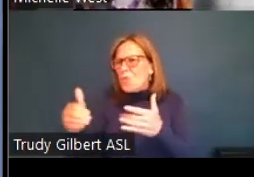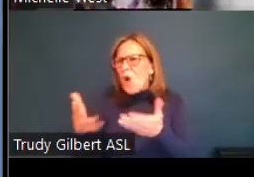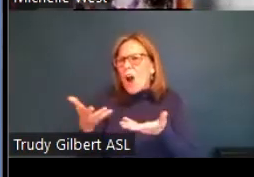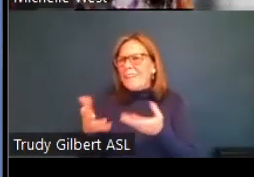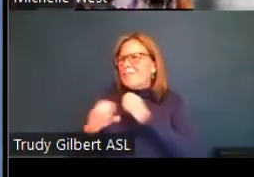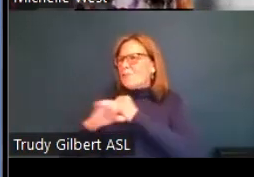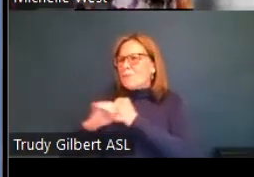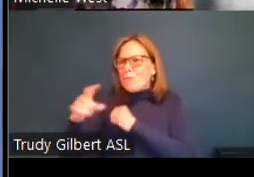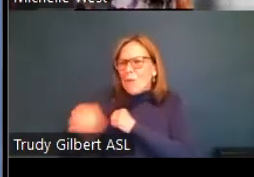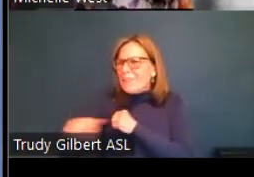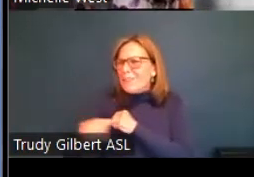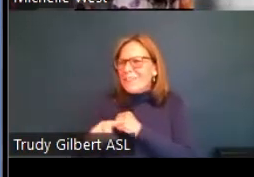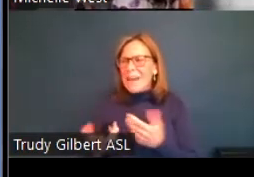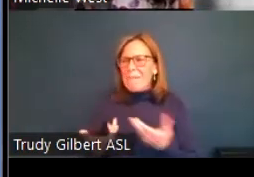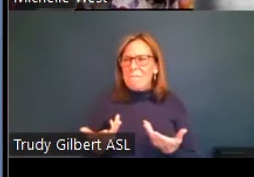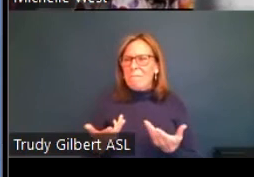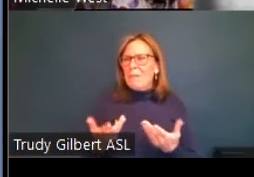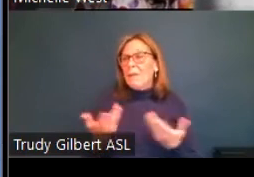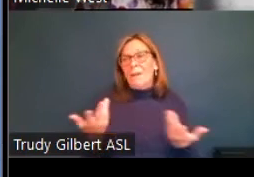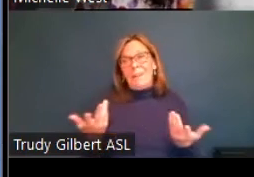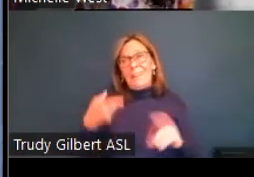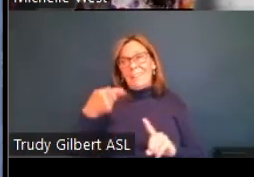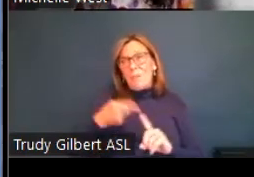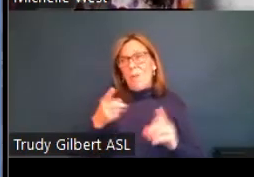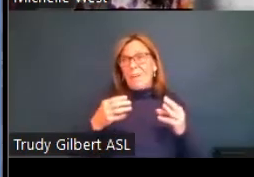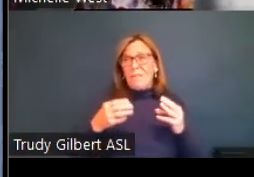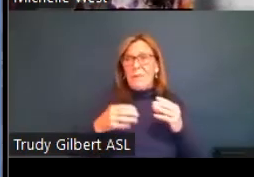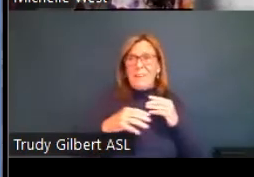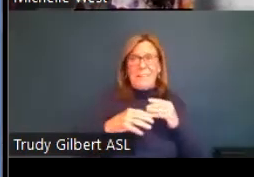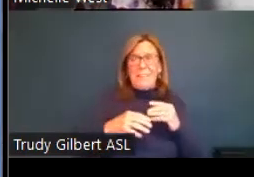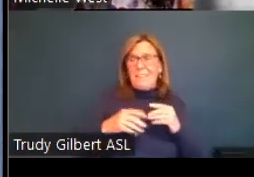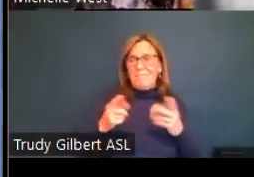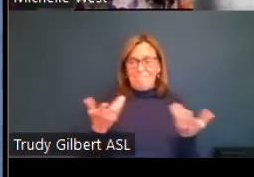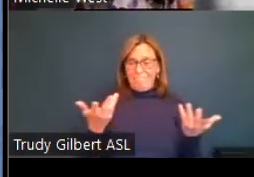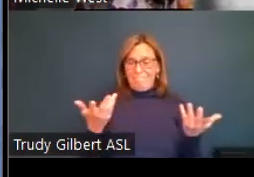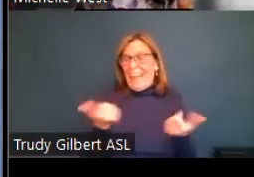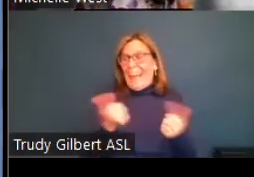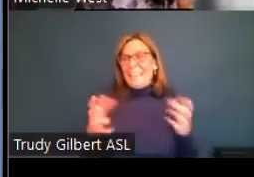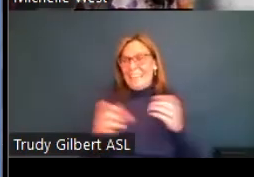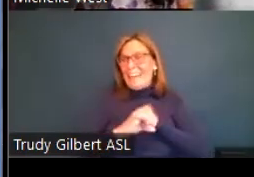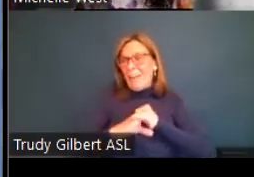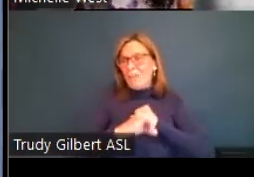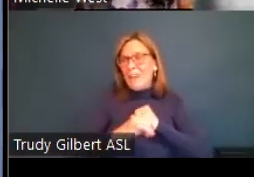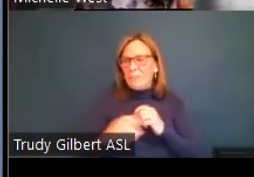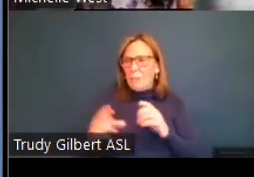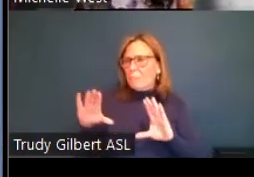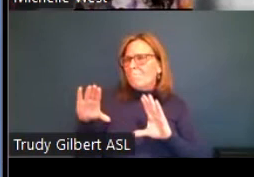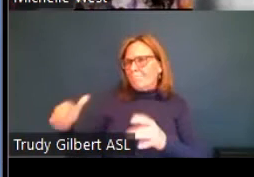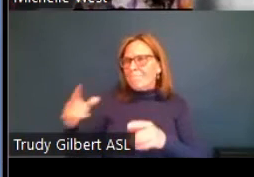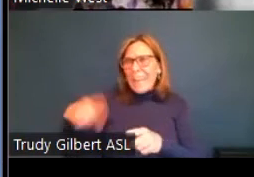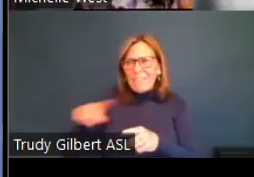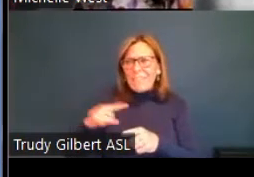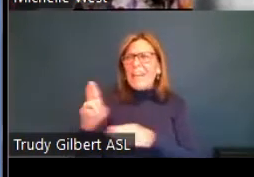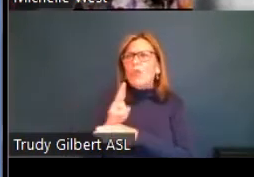with anything marketing, is the audience and what you want them to do. If they use QR codes, absolutely.